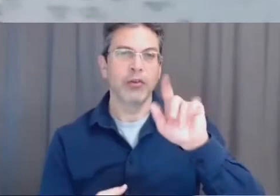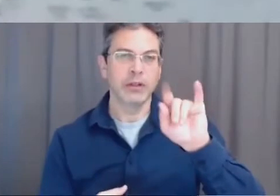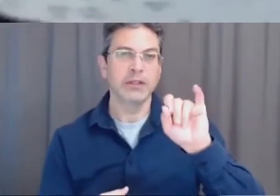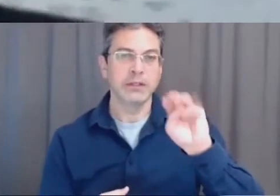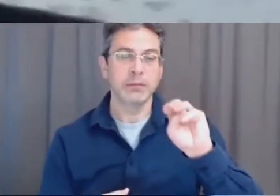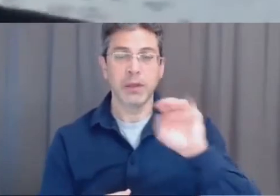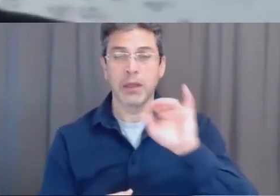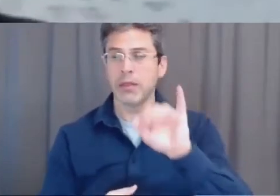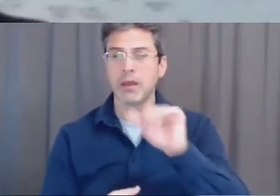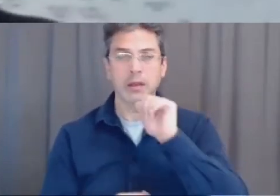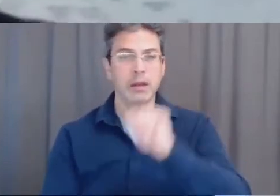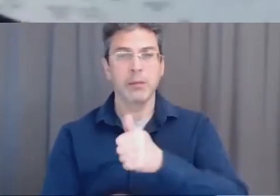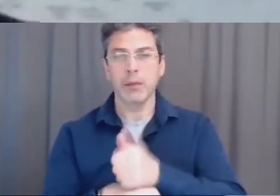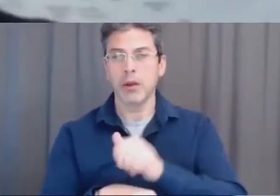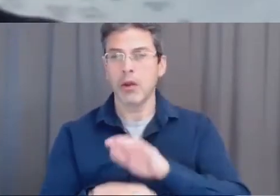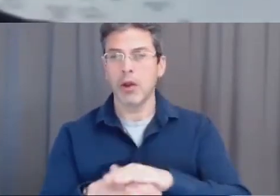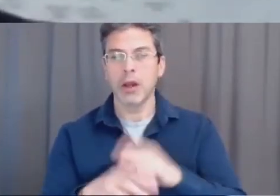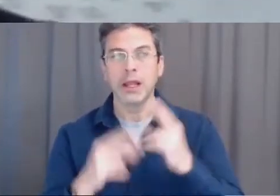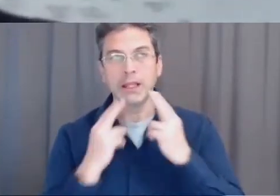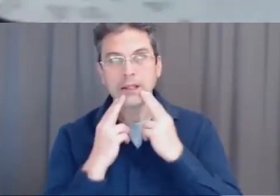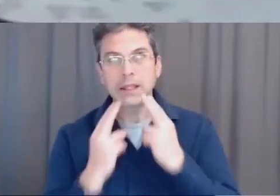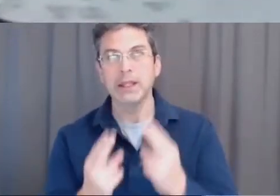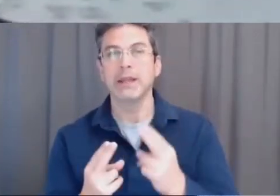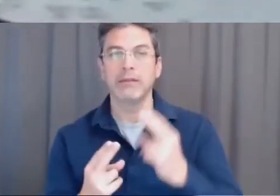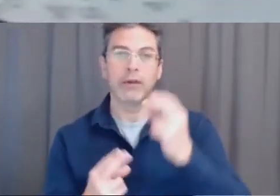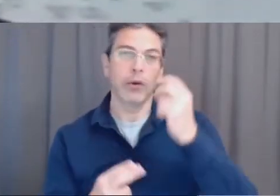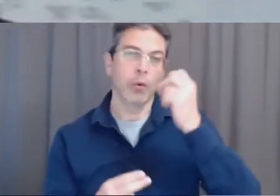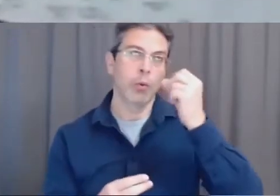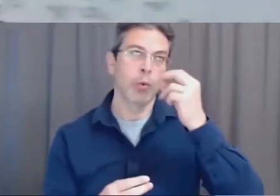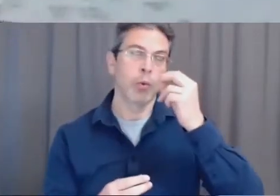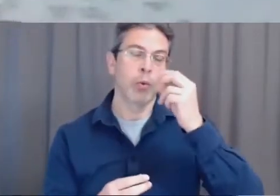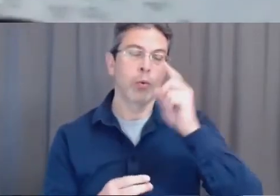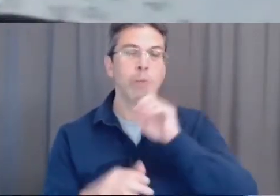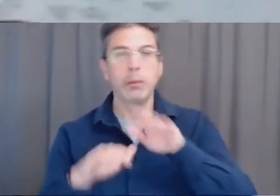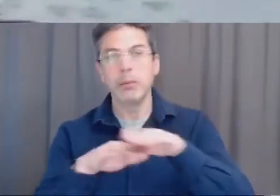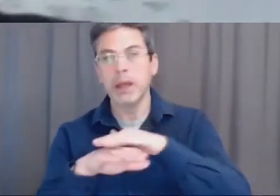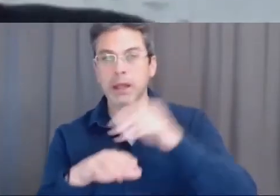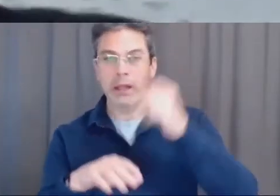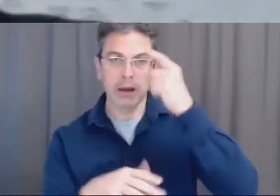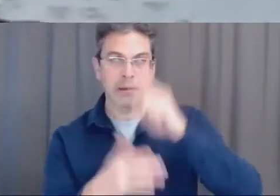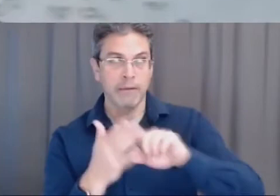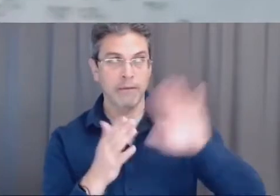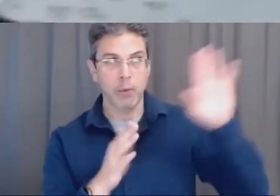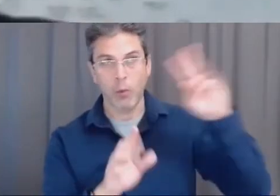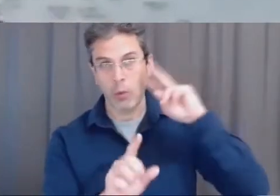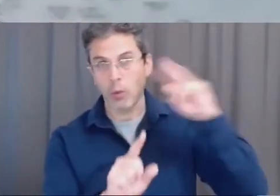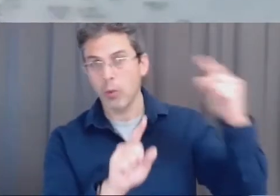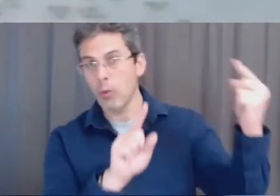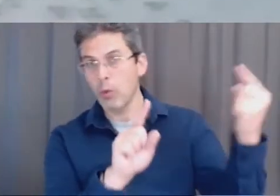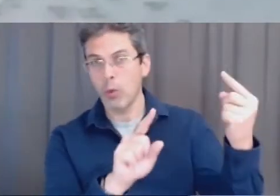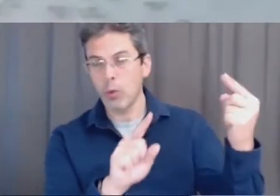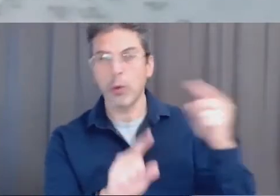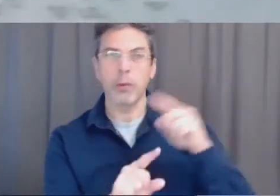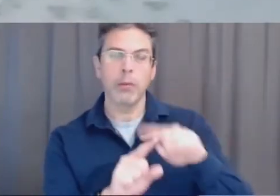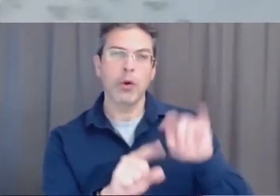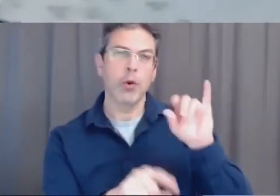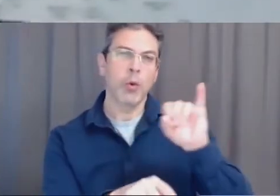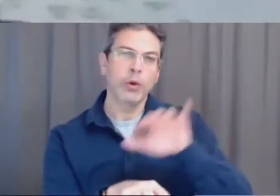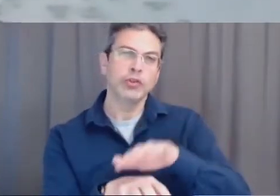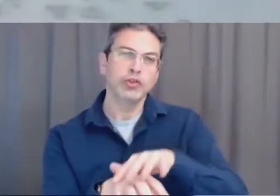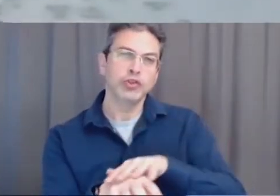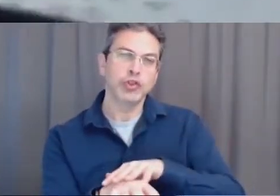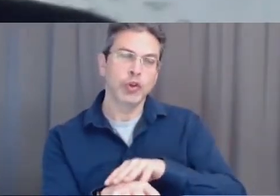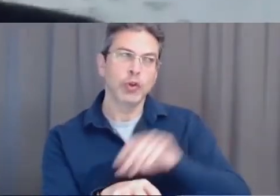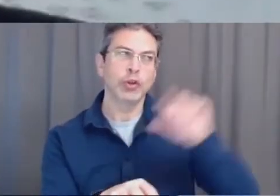crude understanding of what China's intentions may be, but really a more of a gradual increment sort of a